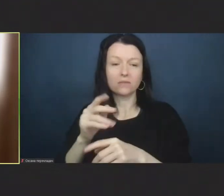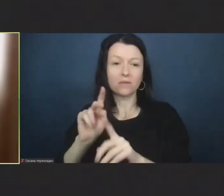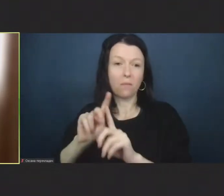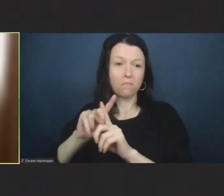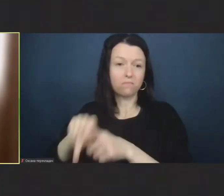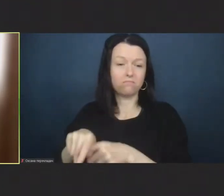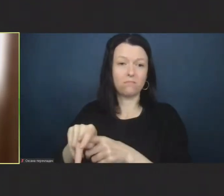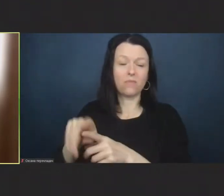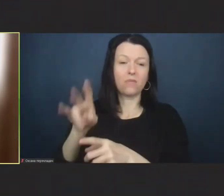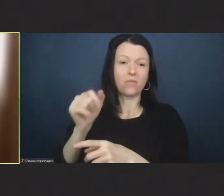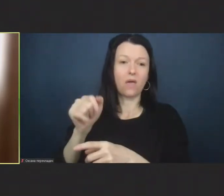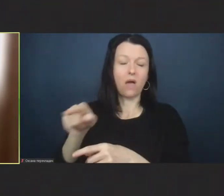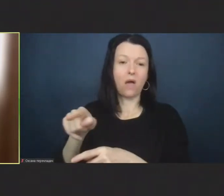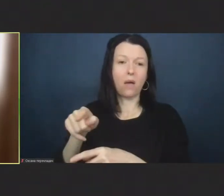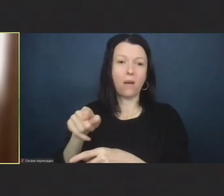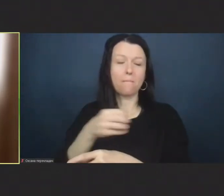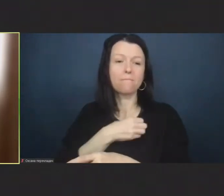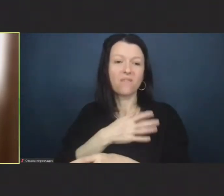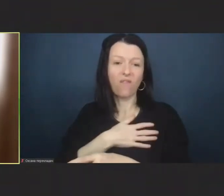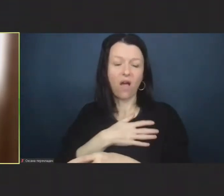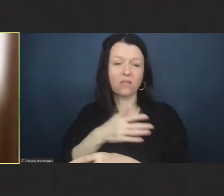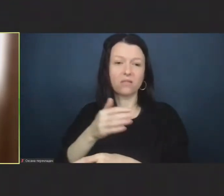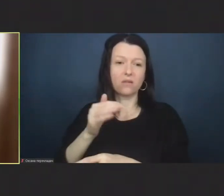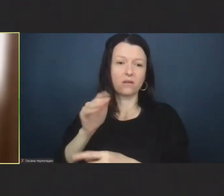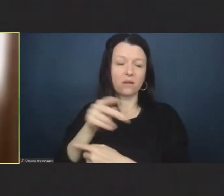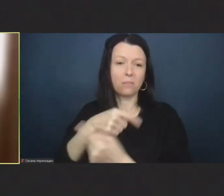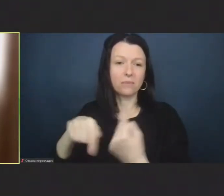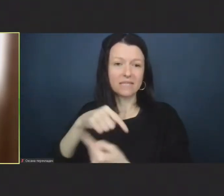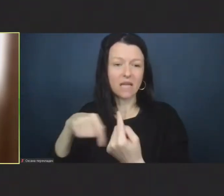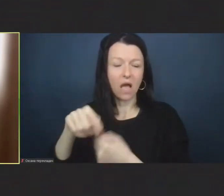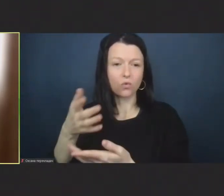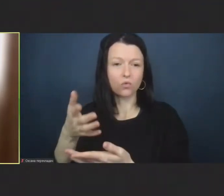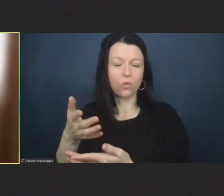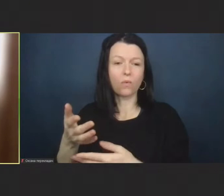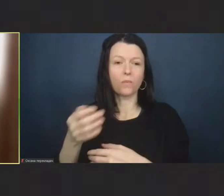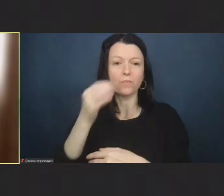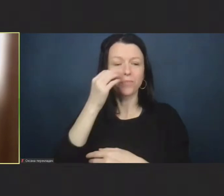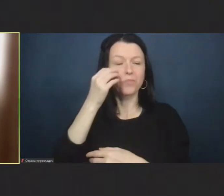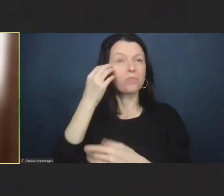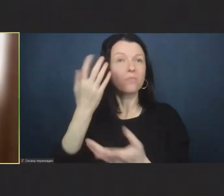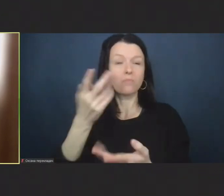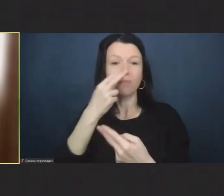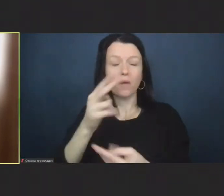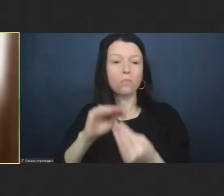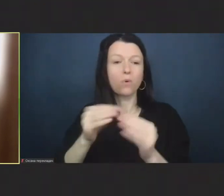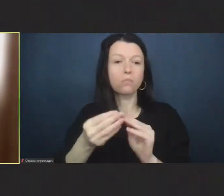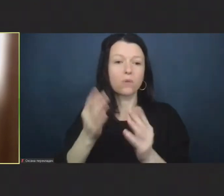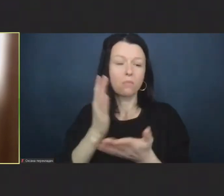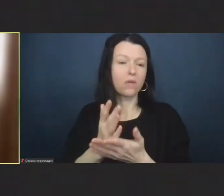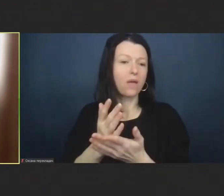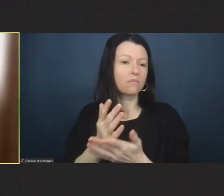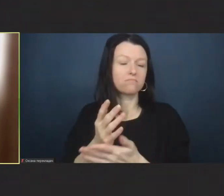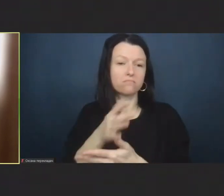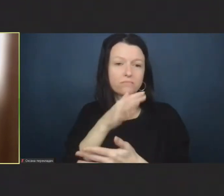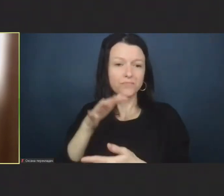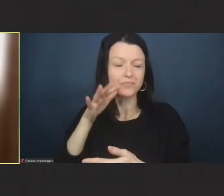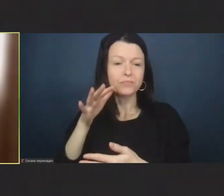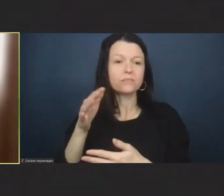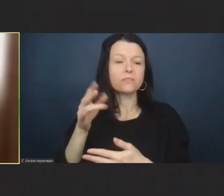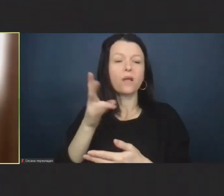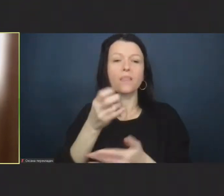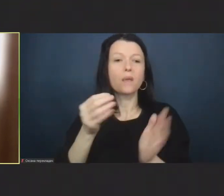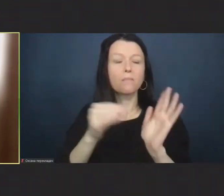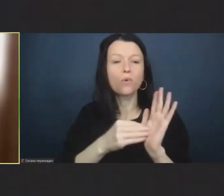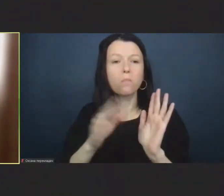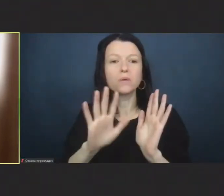with disabilities are employed or are thought to be employed by the private sector in the first place.